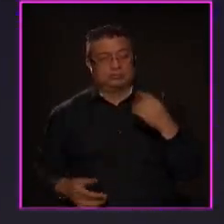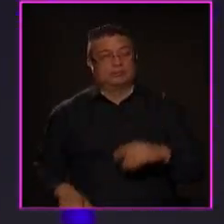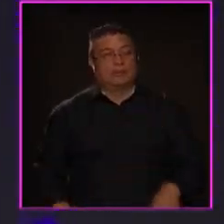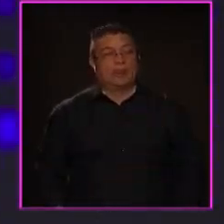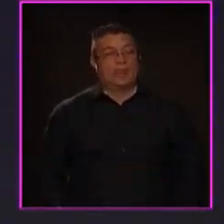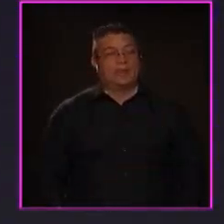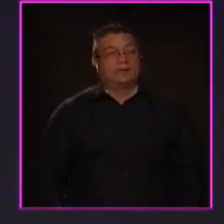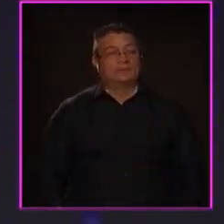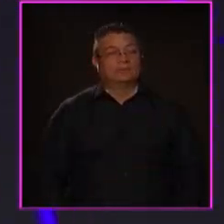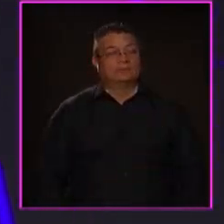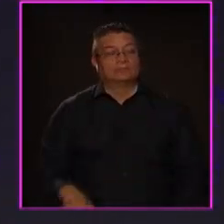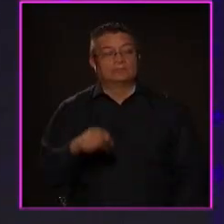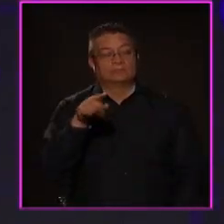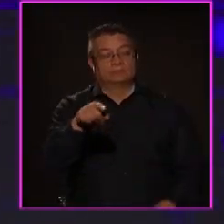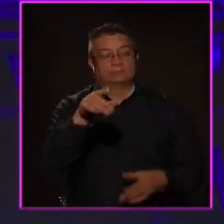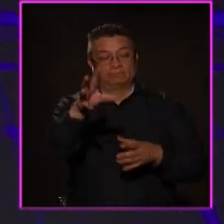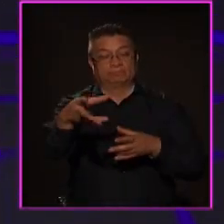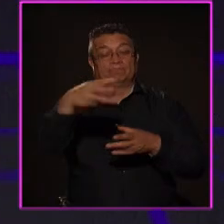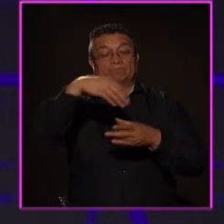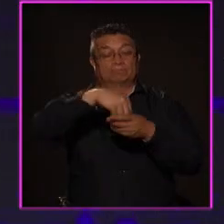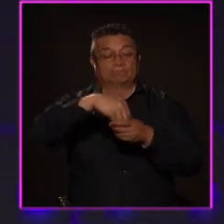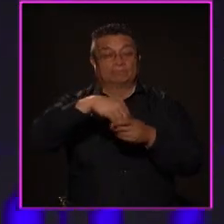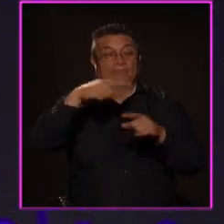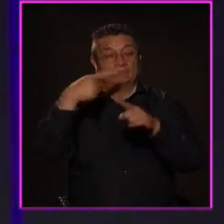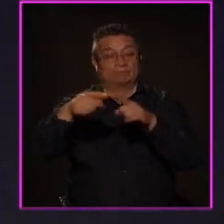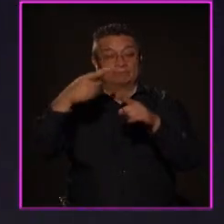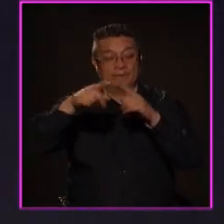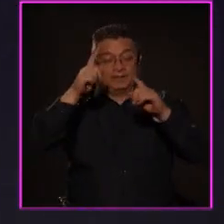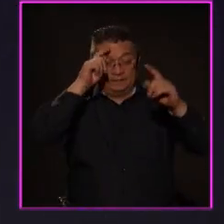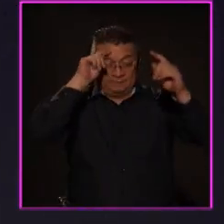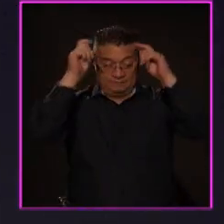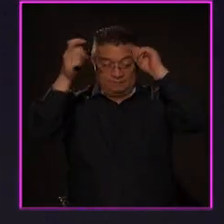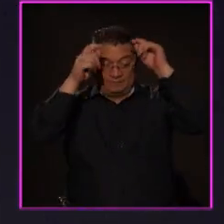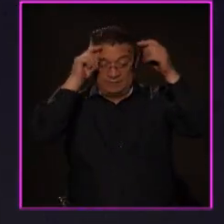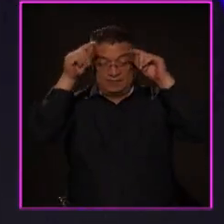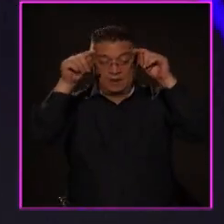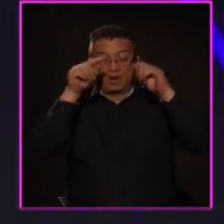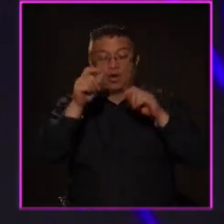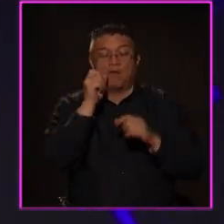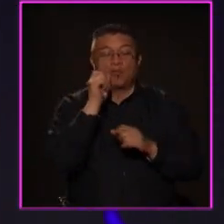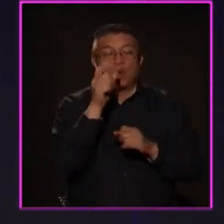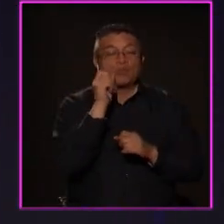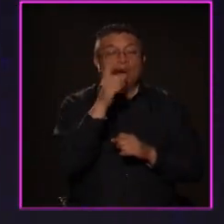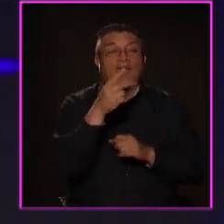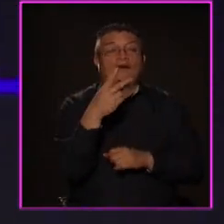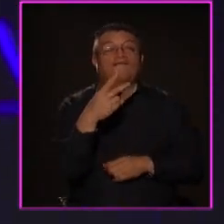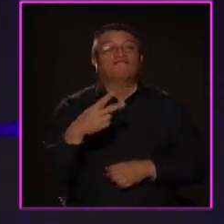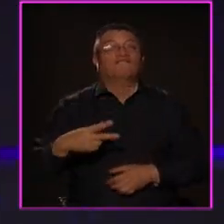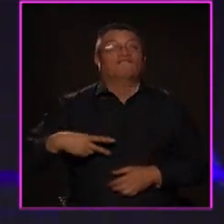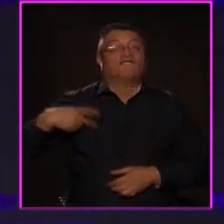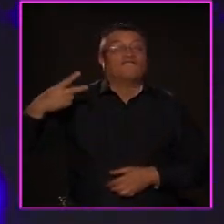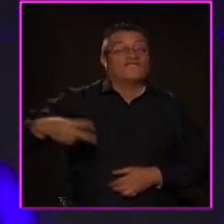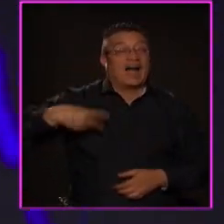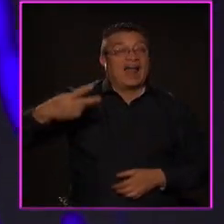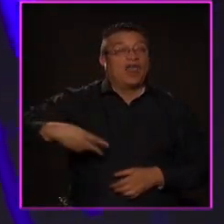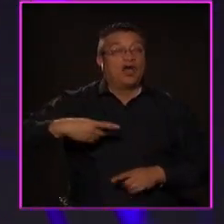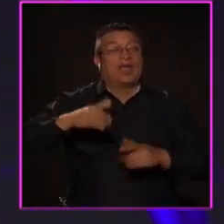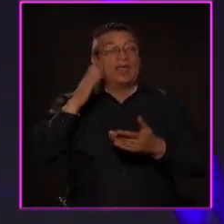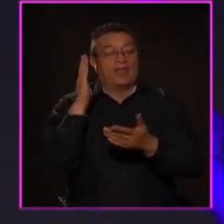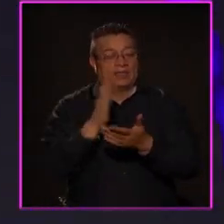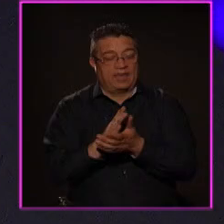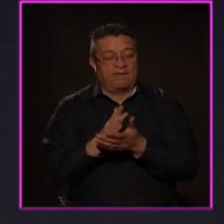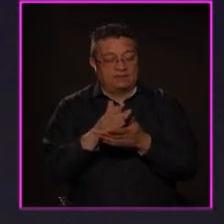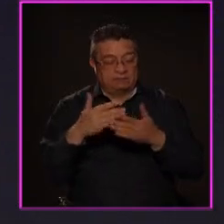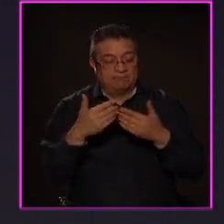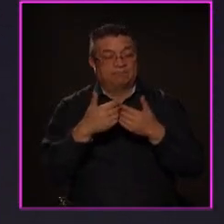to figure out, so what should be the values that would guide the development of AI systems. These are two examples that I was